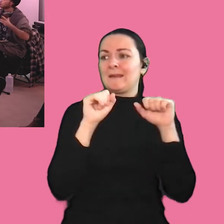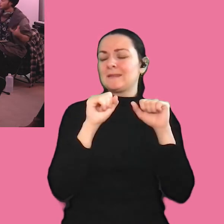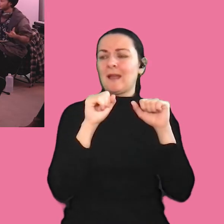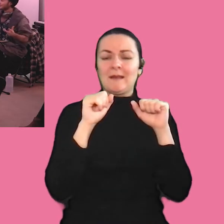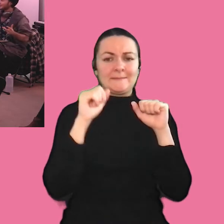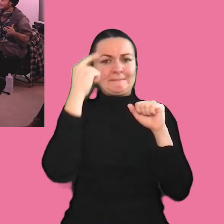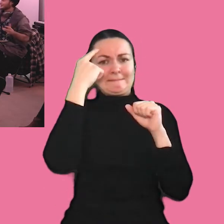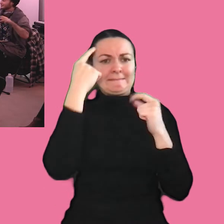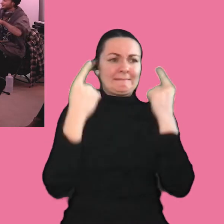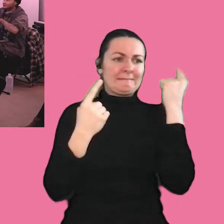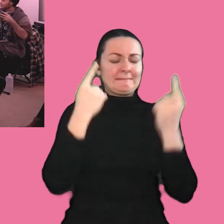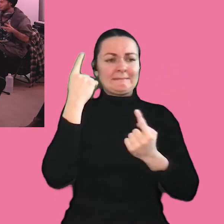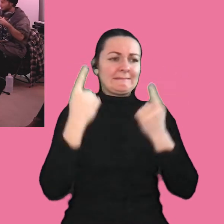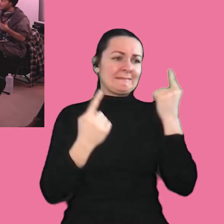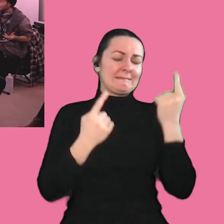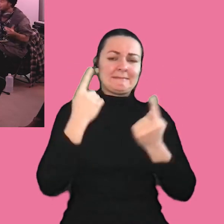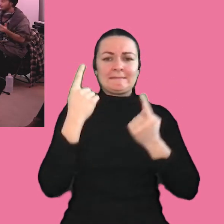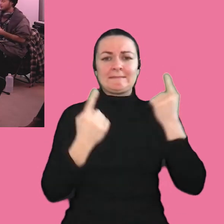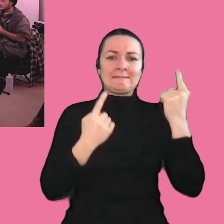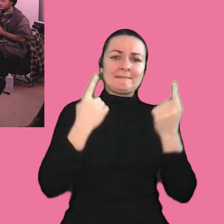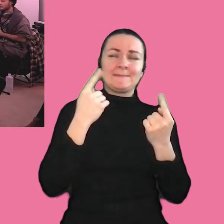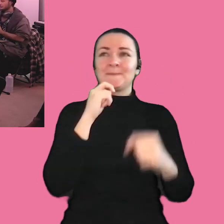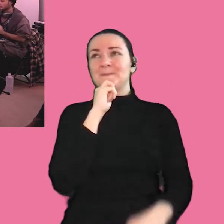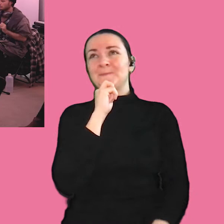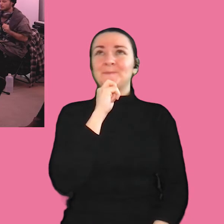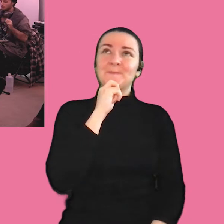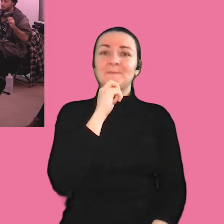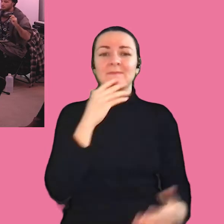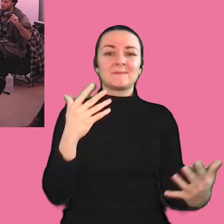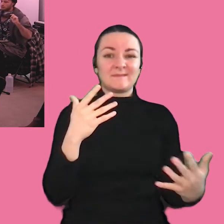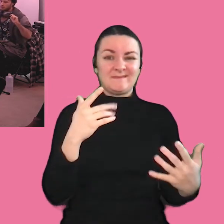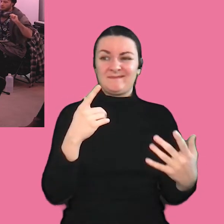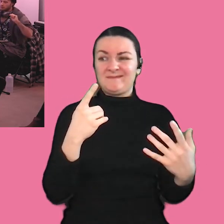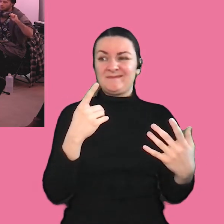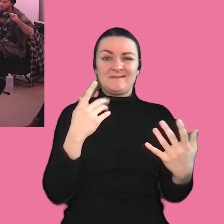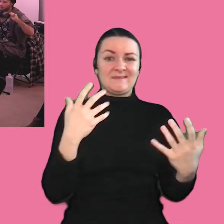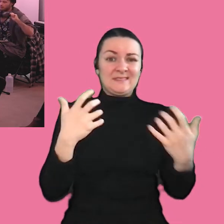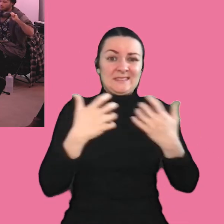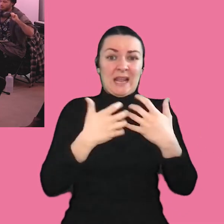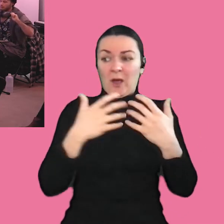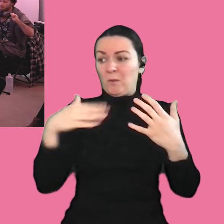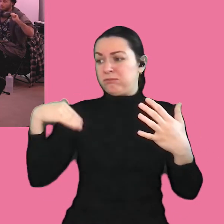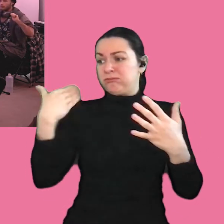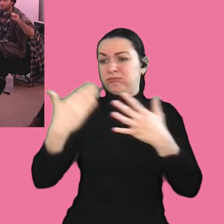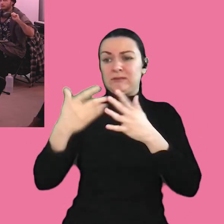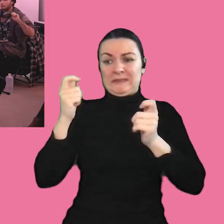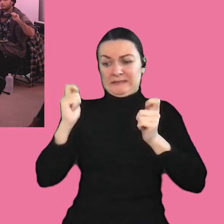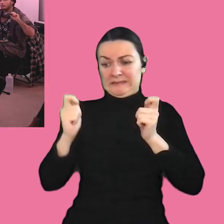there's a lot of it because you've been doing this for so long, which is really cool. But